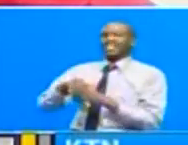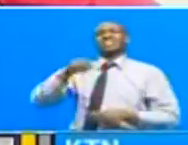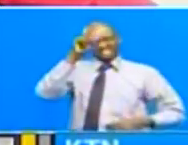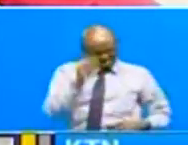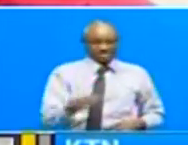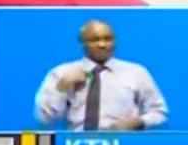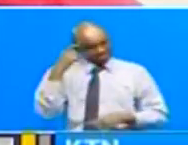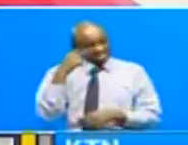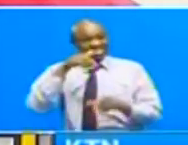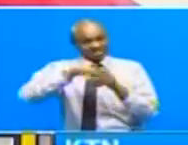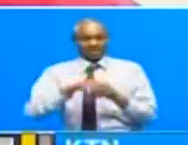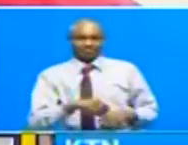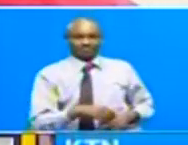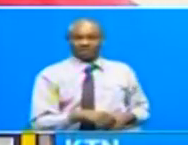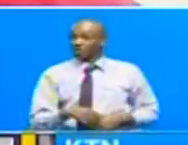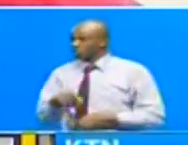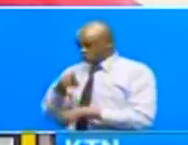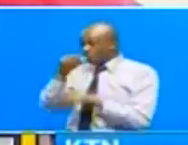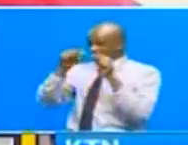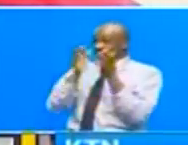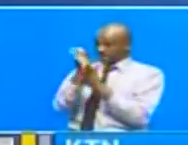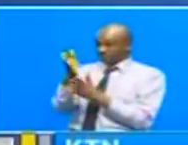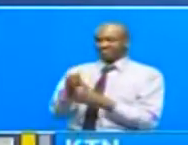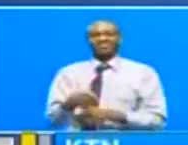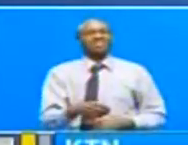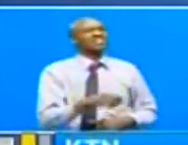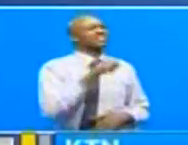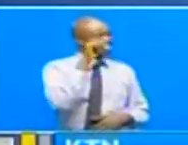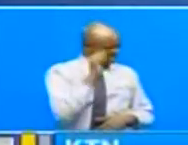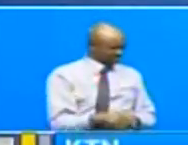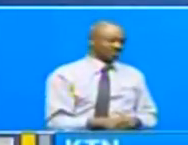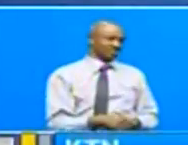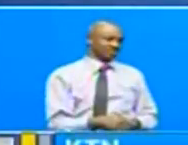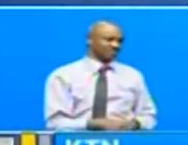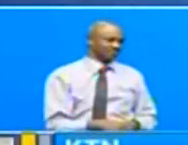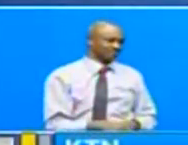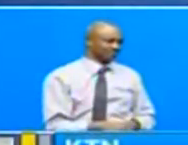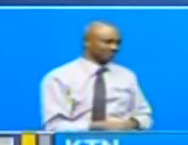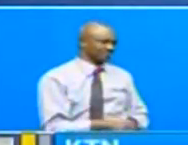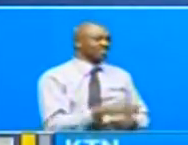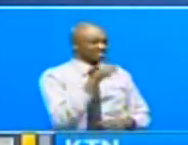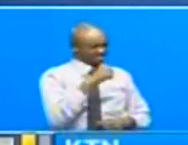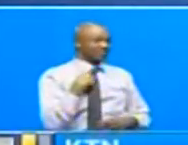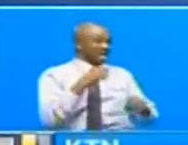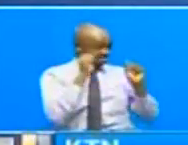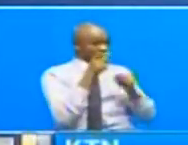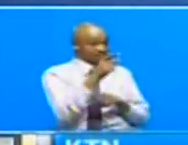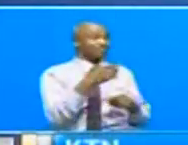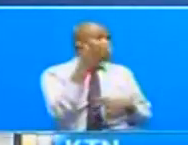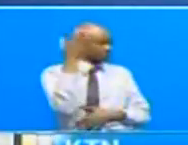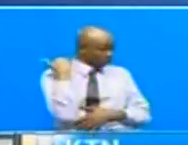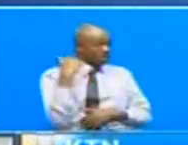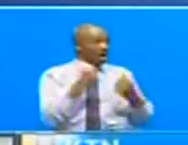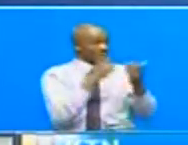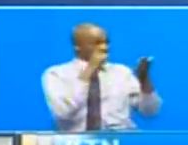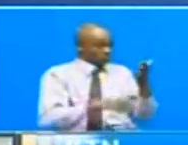help from Kennedy, the inside. Kennedy, do you agree with this? Yes, basically, because some time back, the government